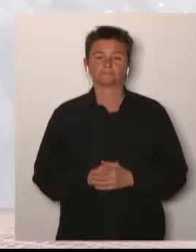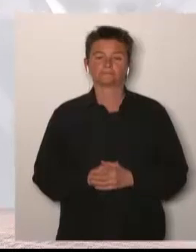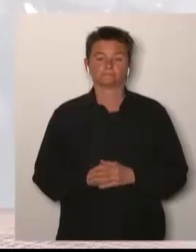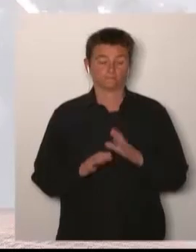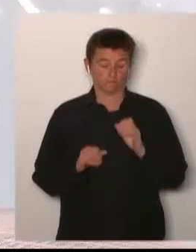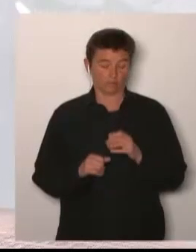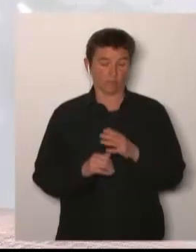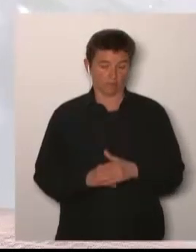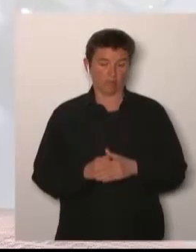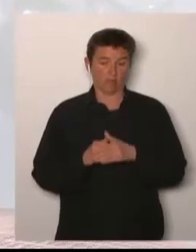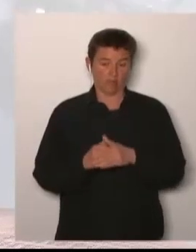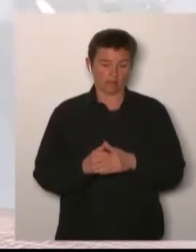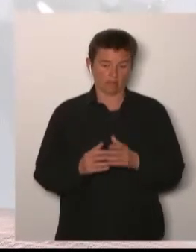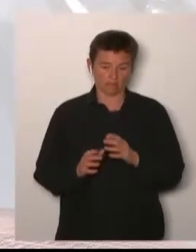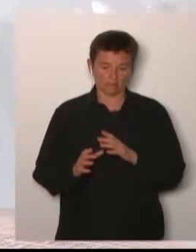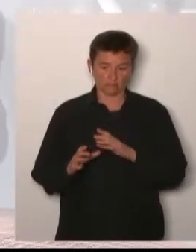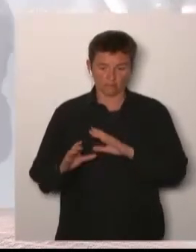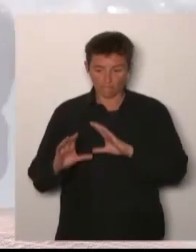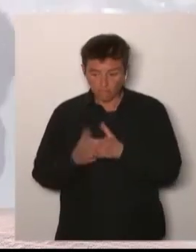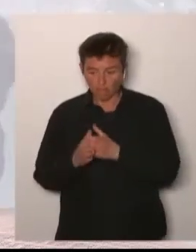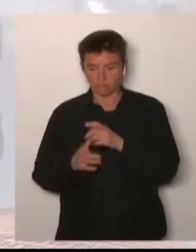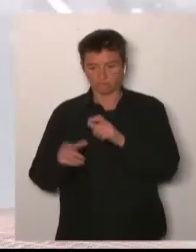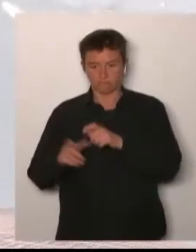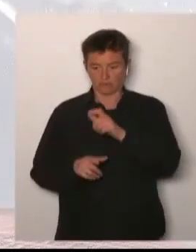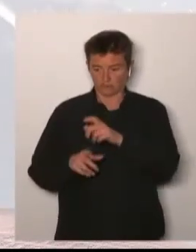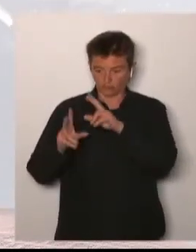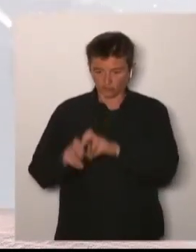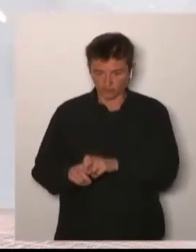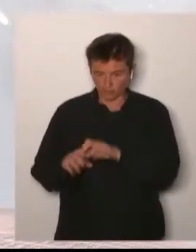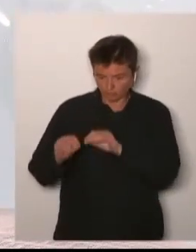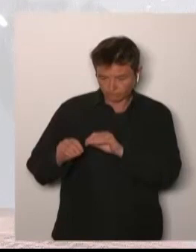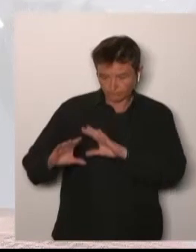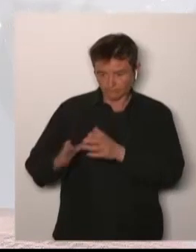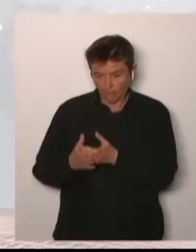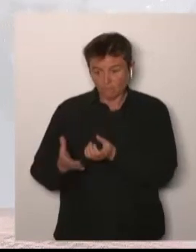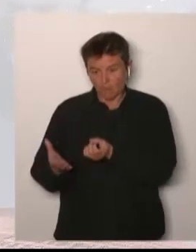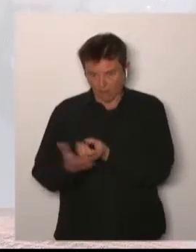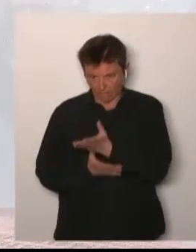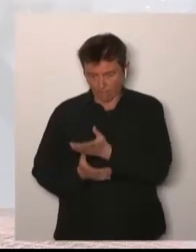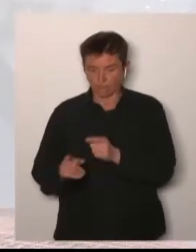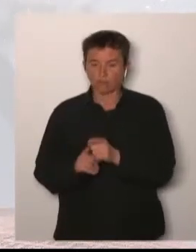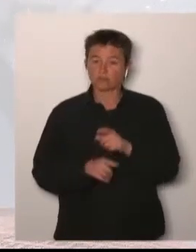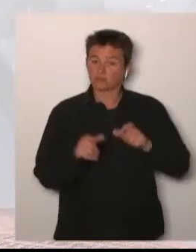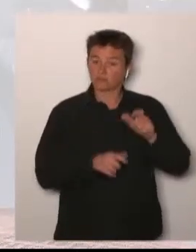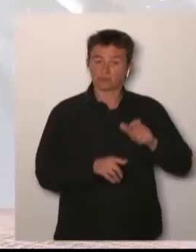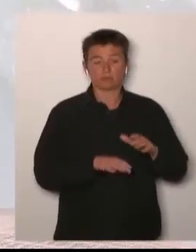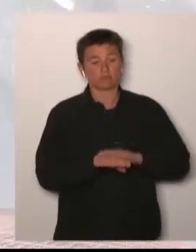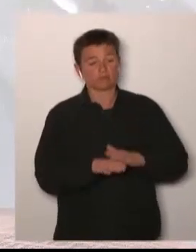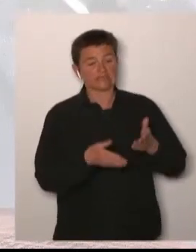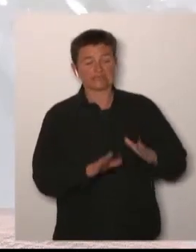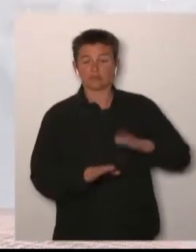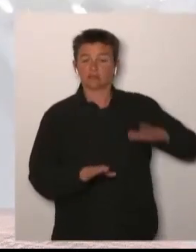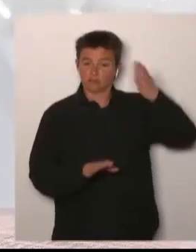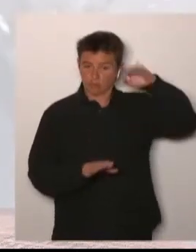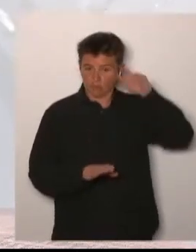inform not only researchers about what they could research about, but at the end of the day, policymakers at European level to see what could be done at